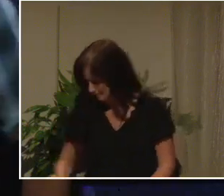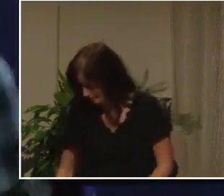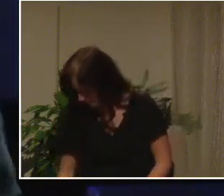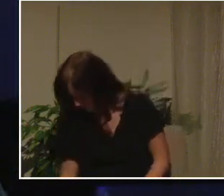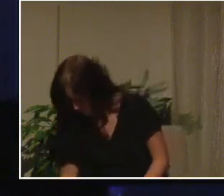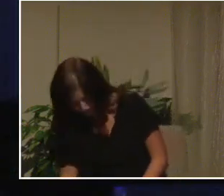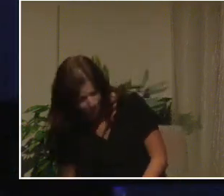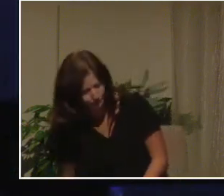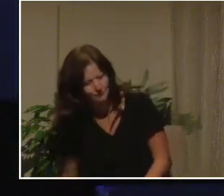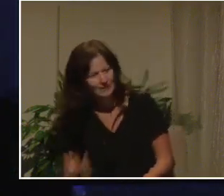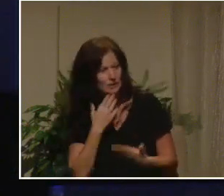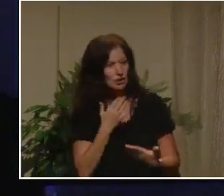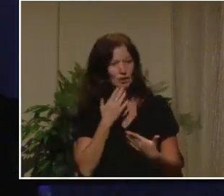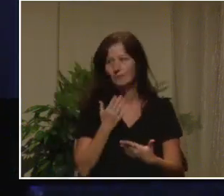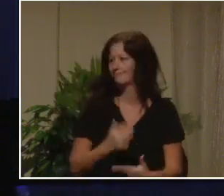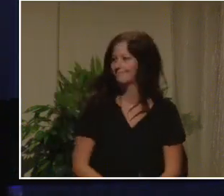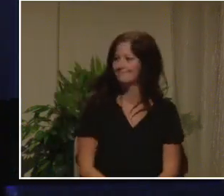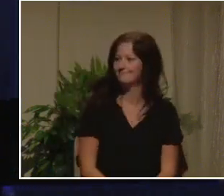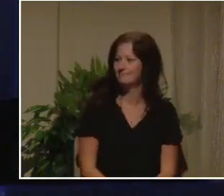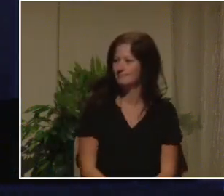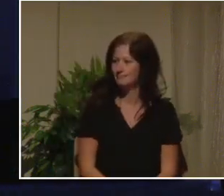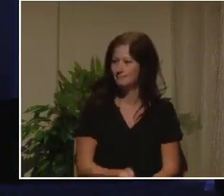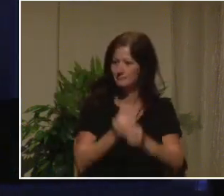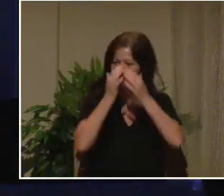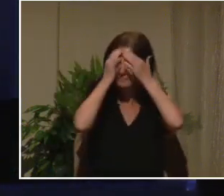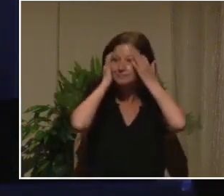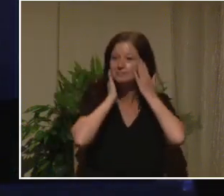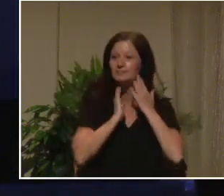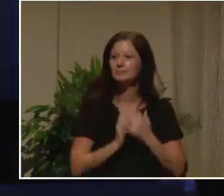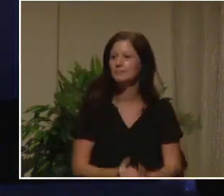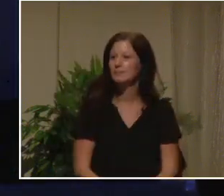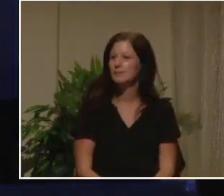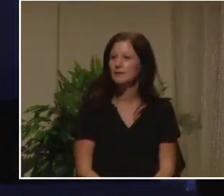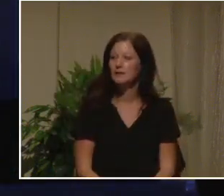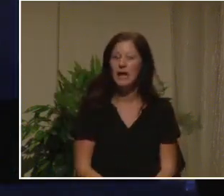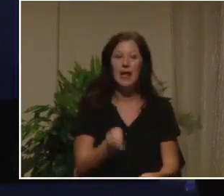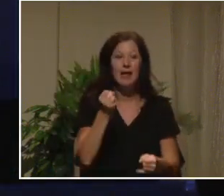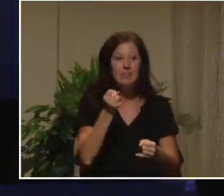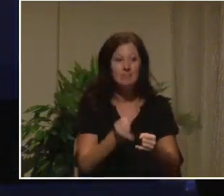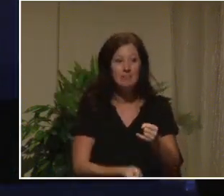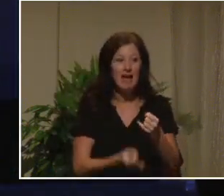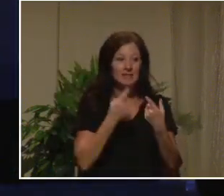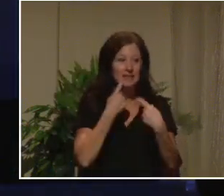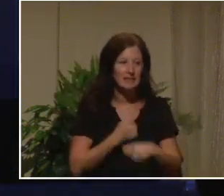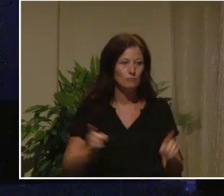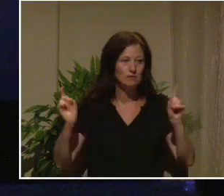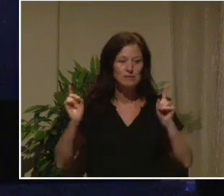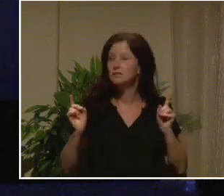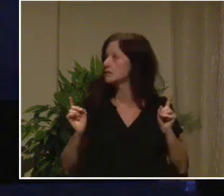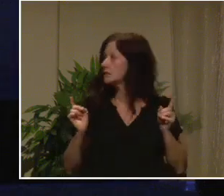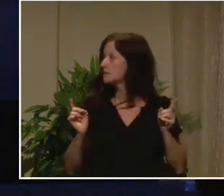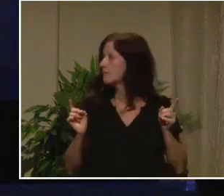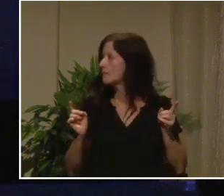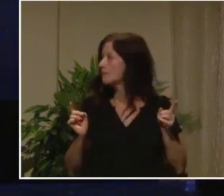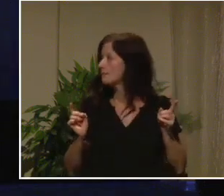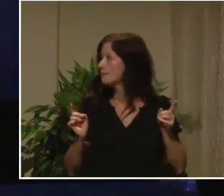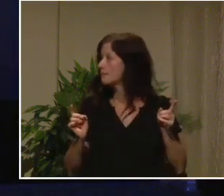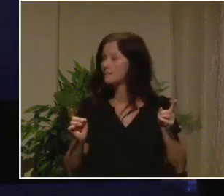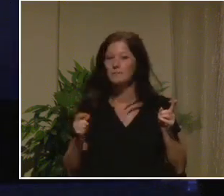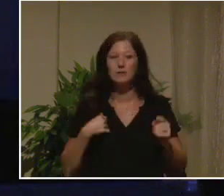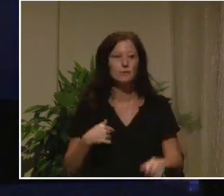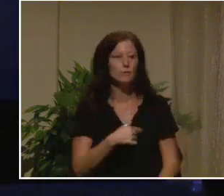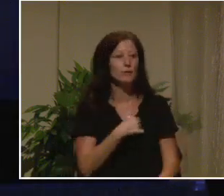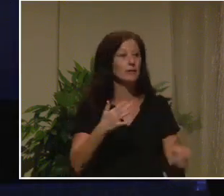Very good. Just last thing before we go to God's Word, and that is that it is our